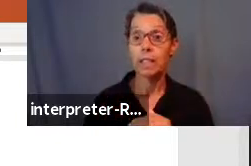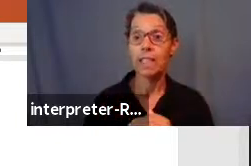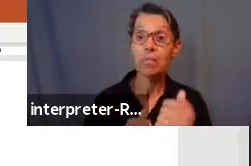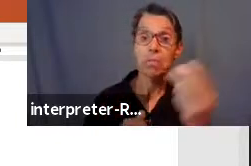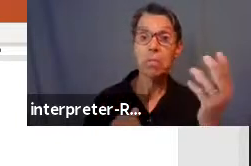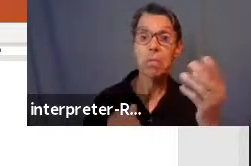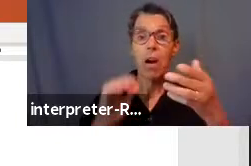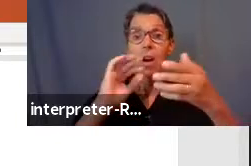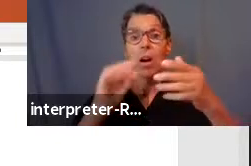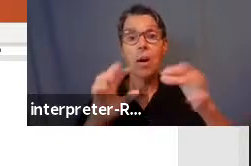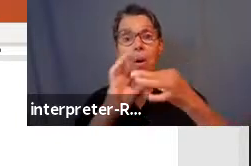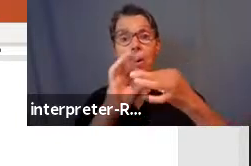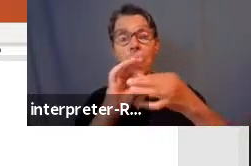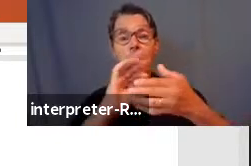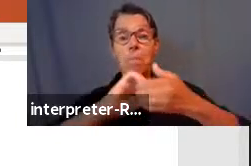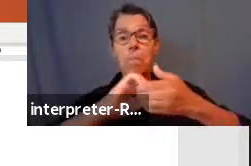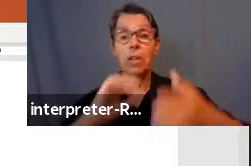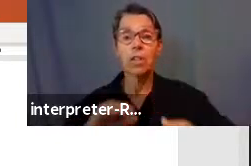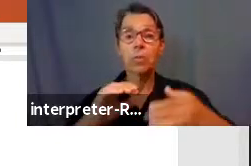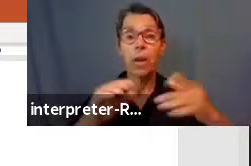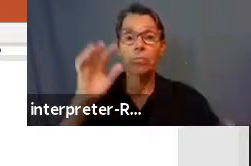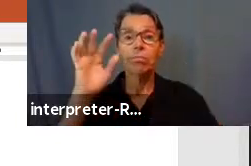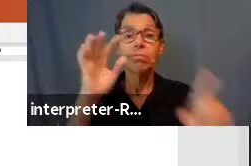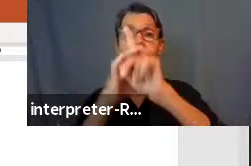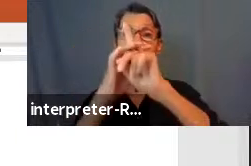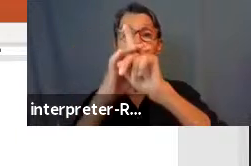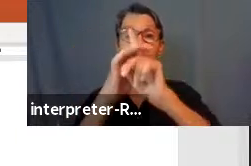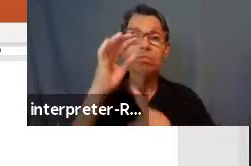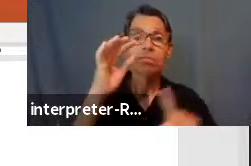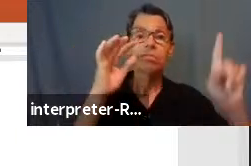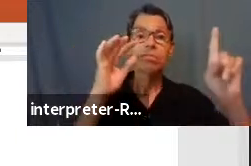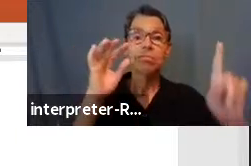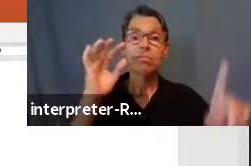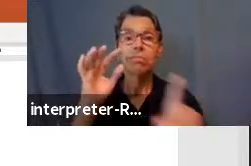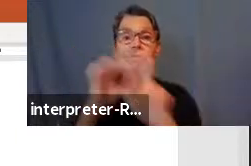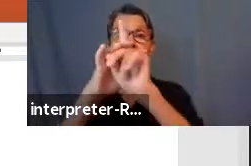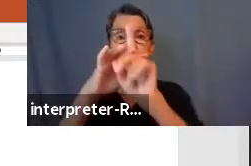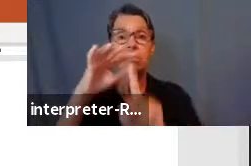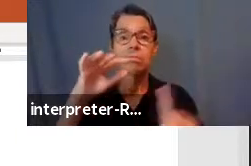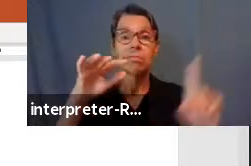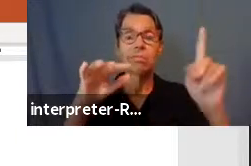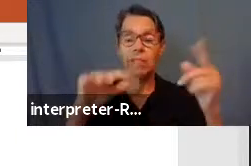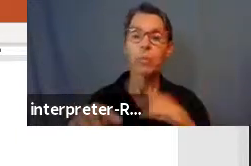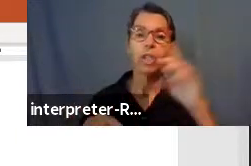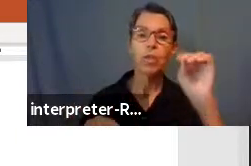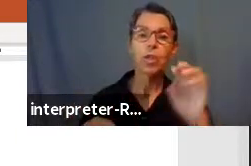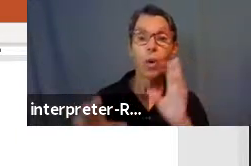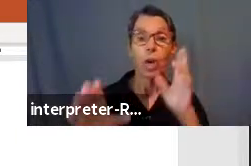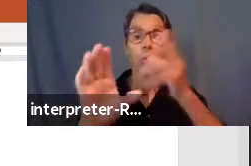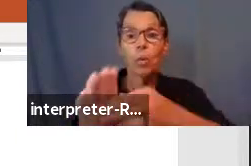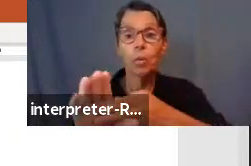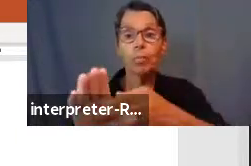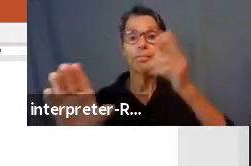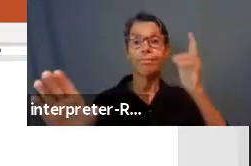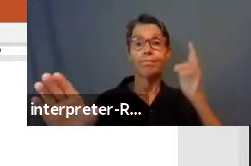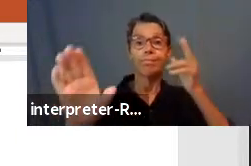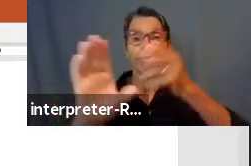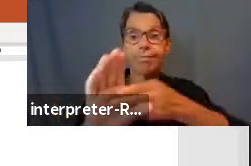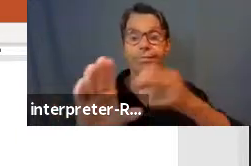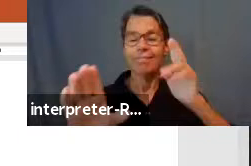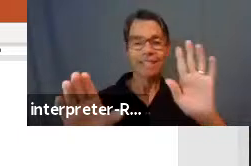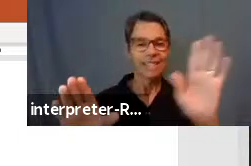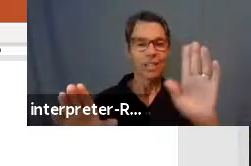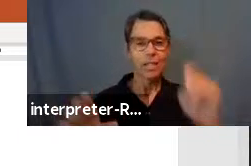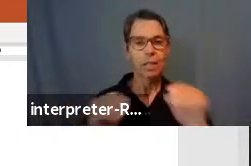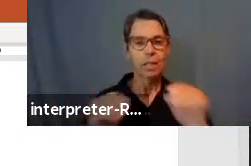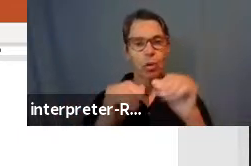go, and we do as well within the Indian Health Service, and we need to have a little bit more of a sustainable process when it comes to emergency management